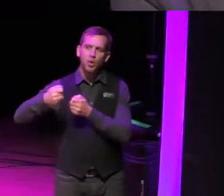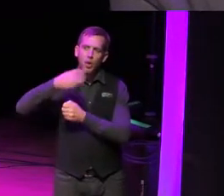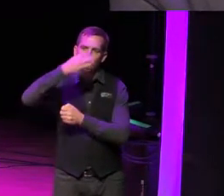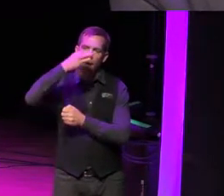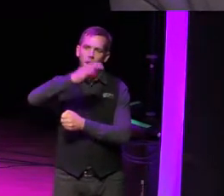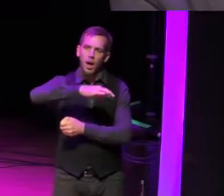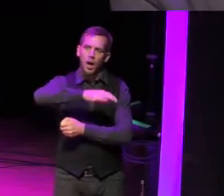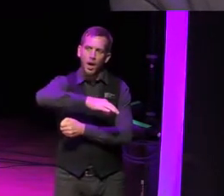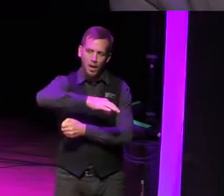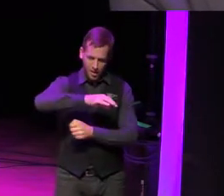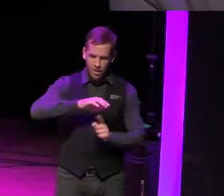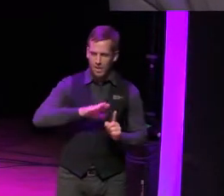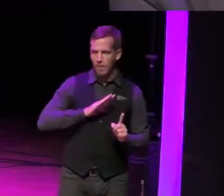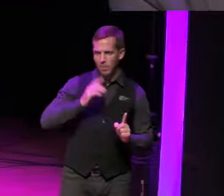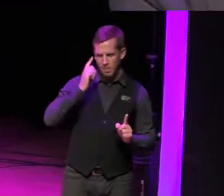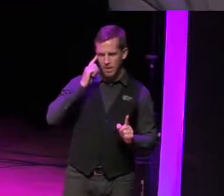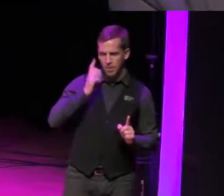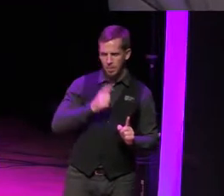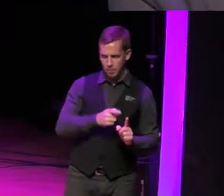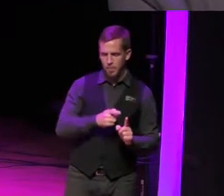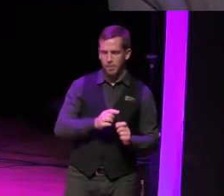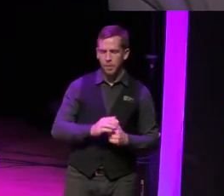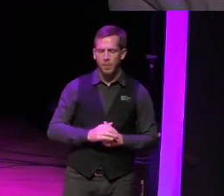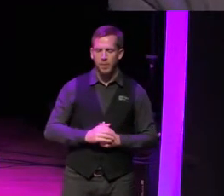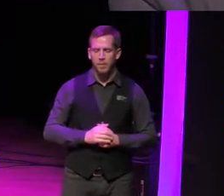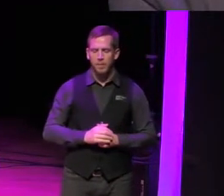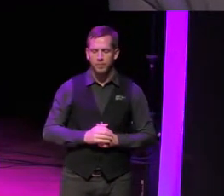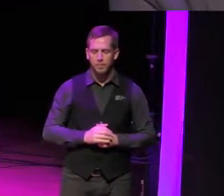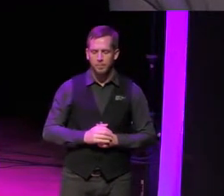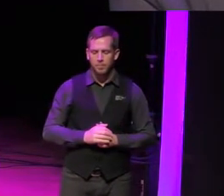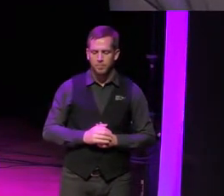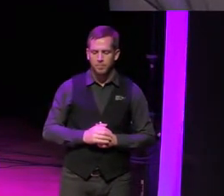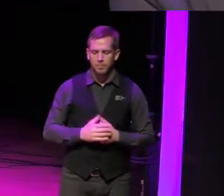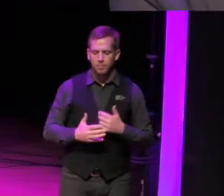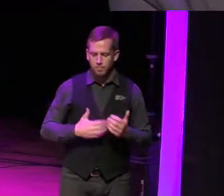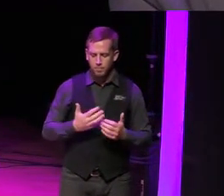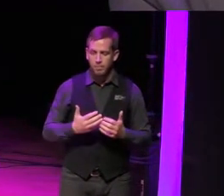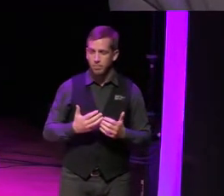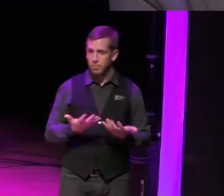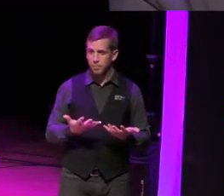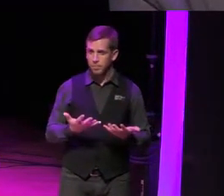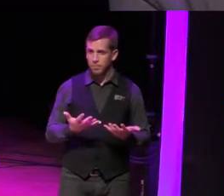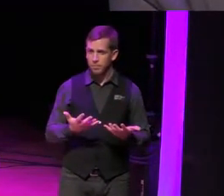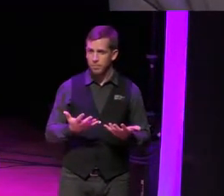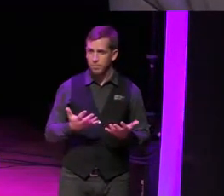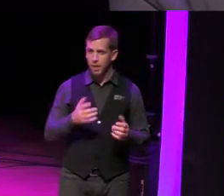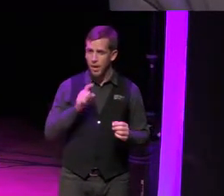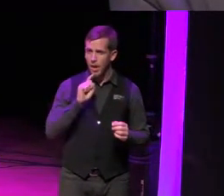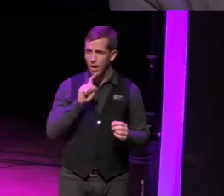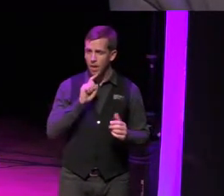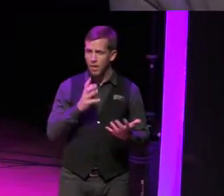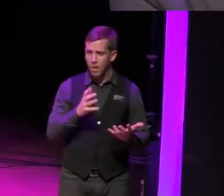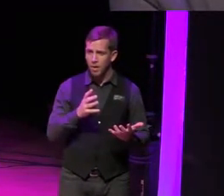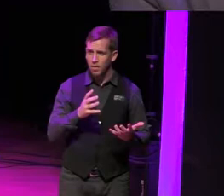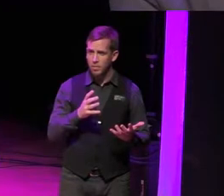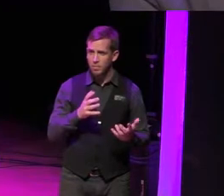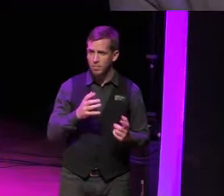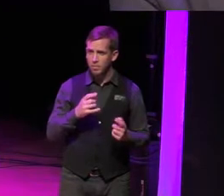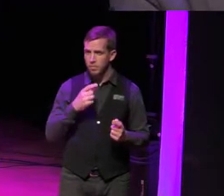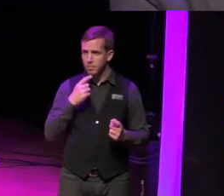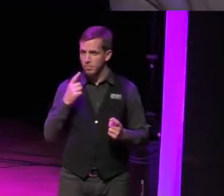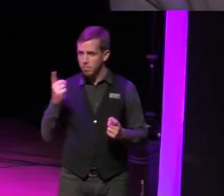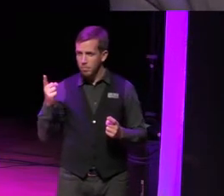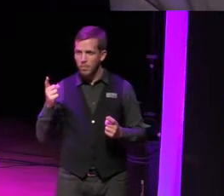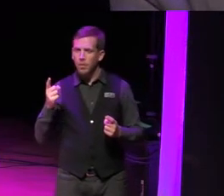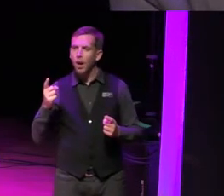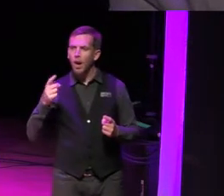certain business family. The allegation is that that involves the appointment of ministers and